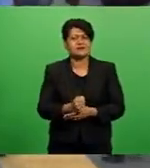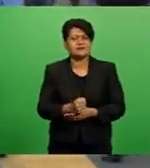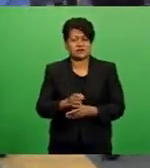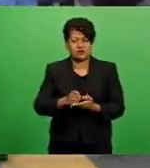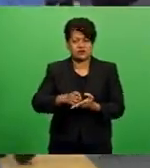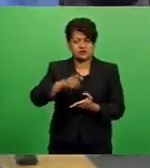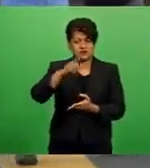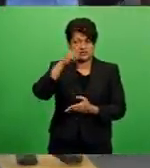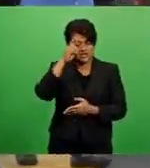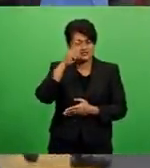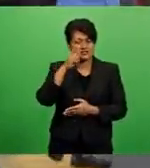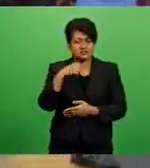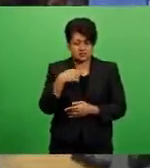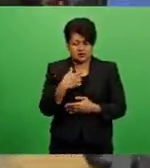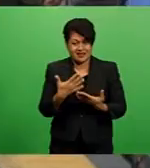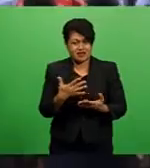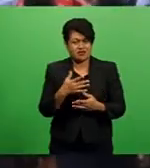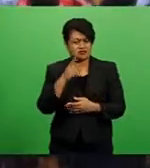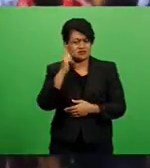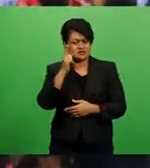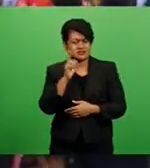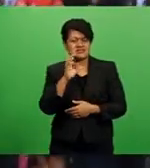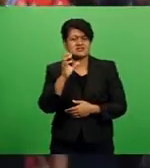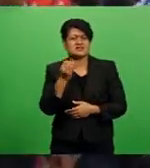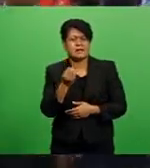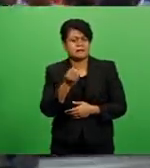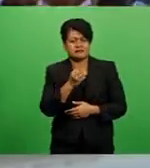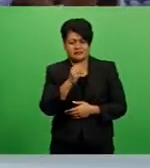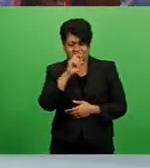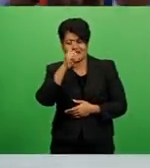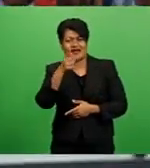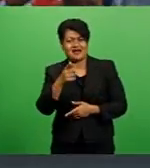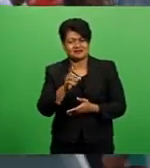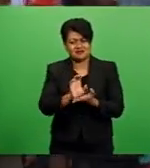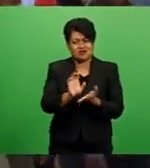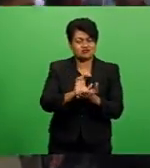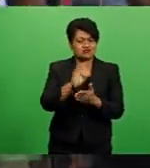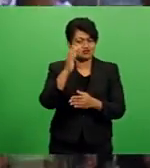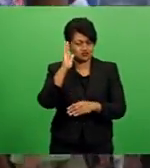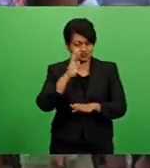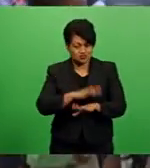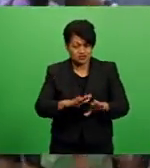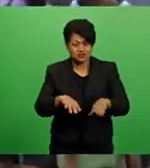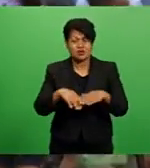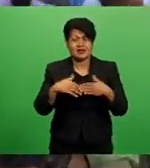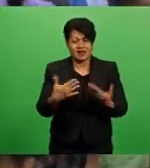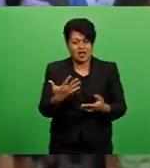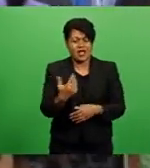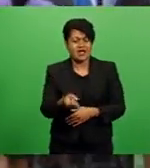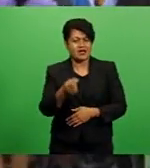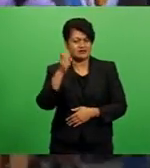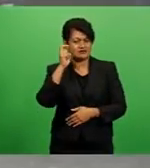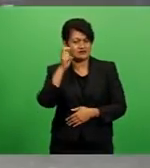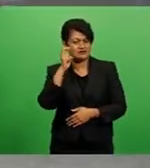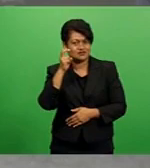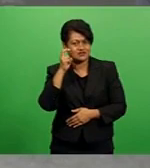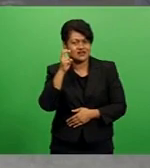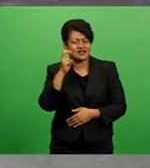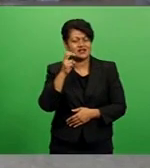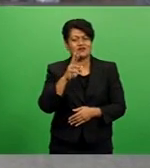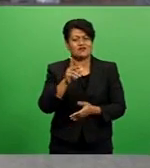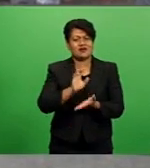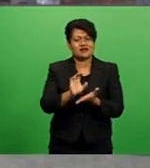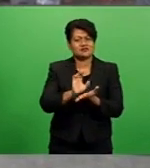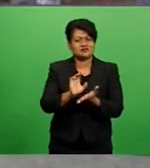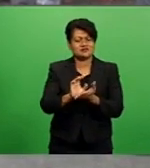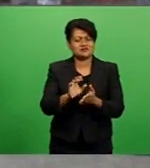system as teachers are not able to provide psychosocial services. She adds training child protection officers as counsellors will strengthen